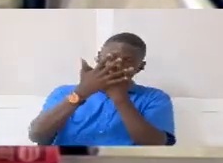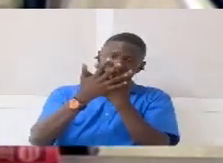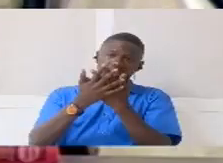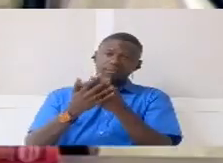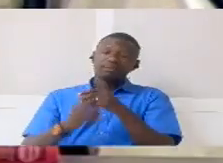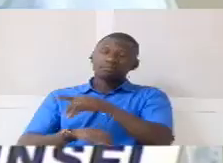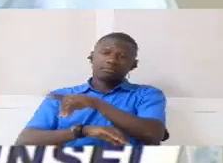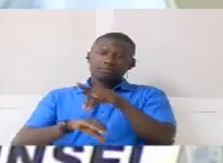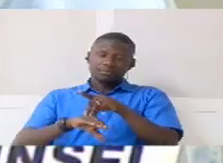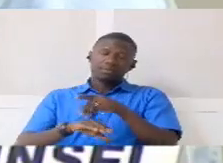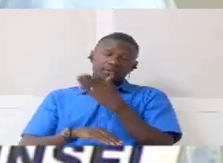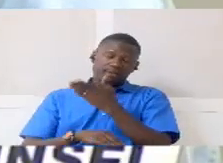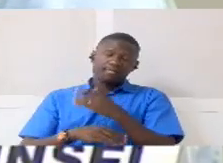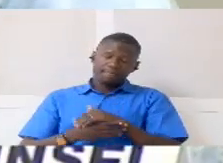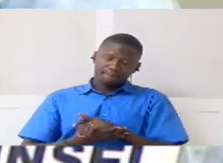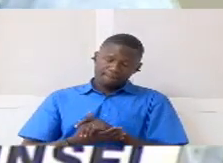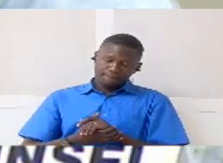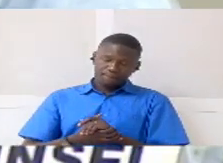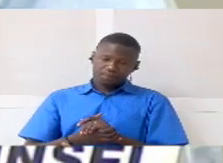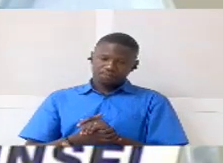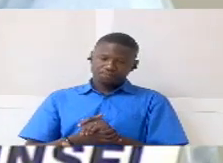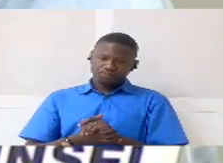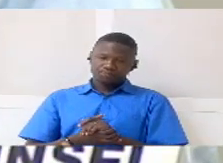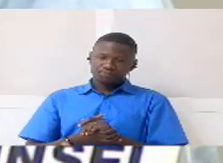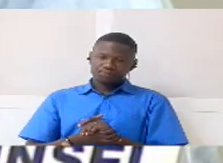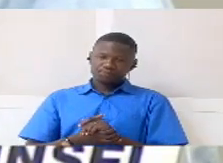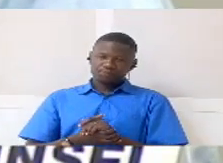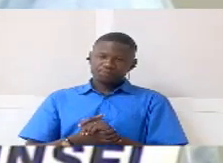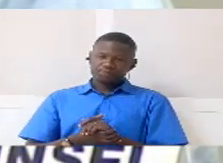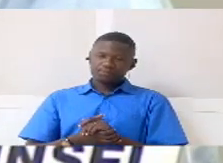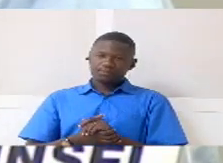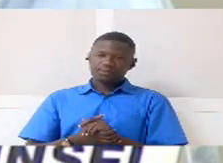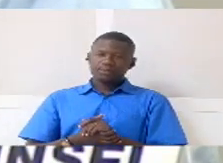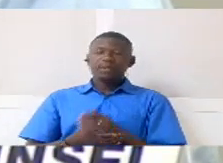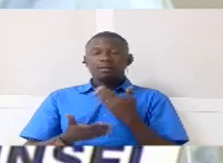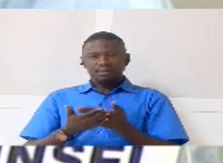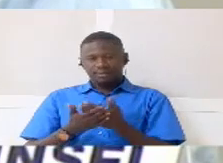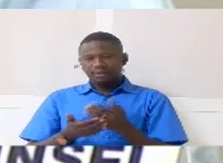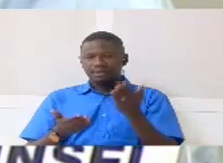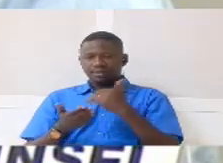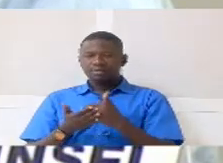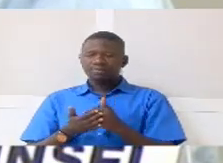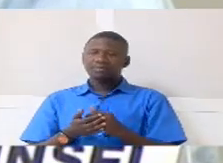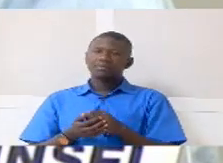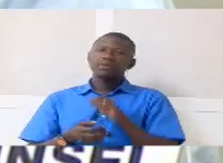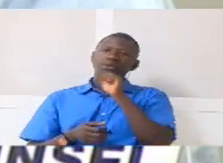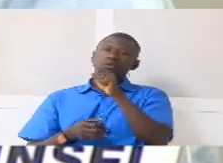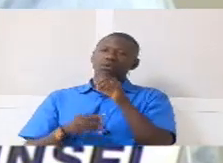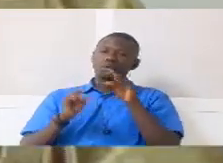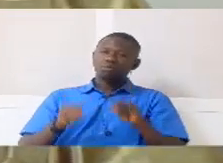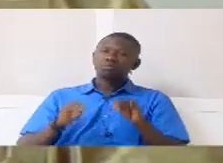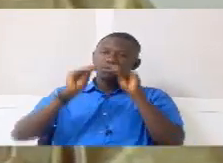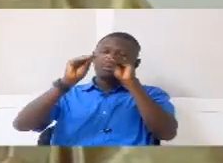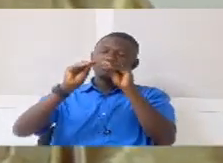And could you kindly tell us briefly your progression within the prison service? Saying a fanyen